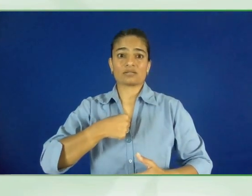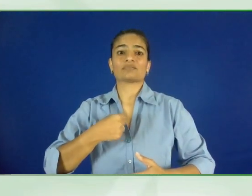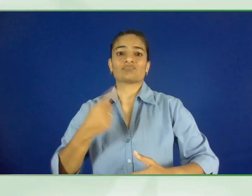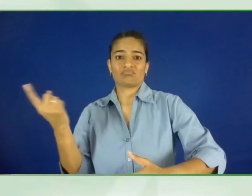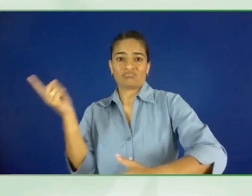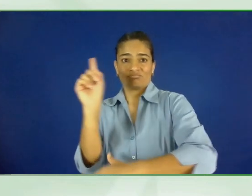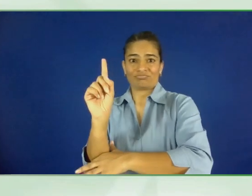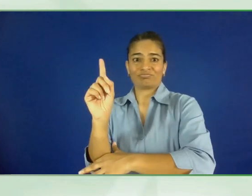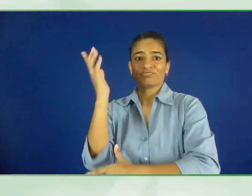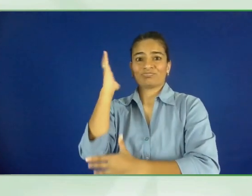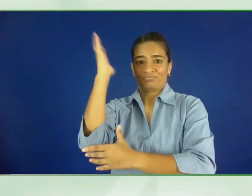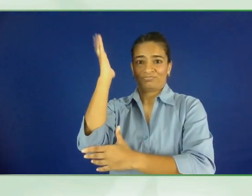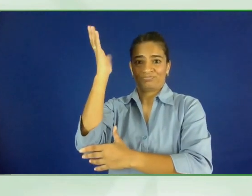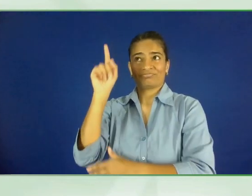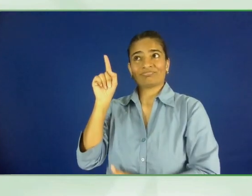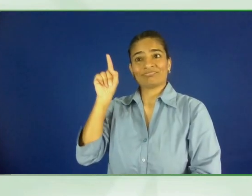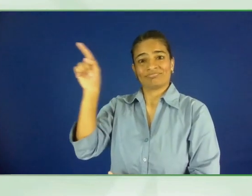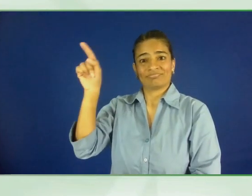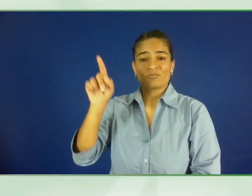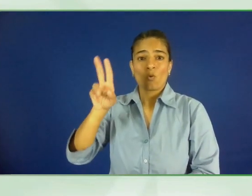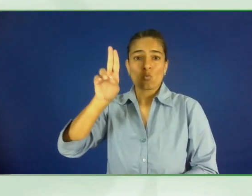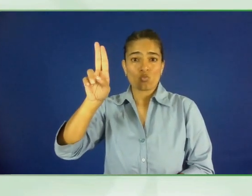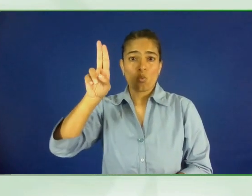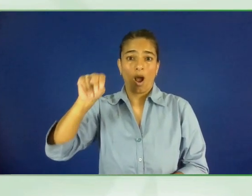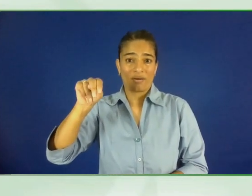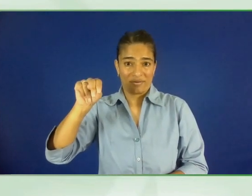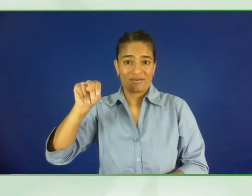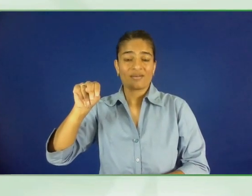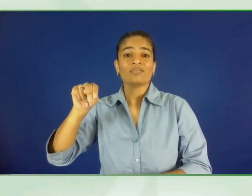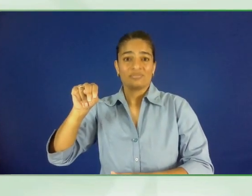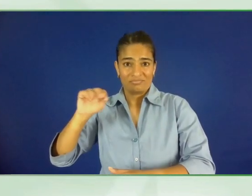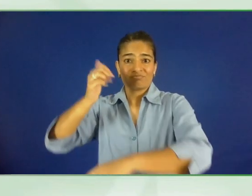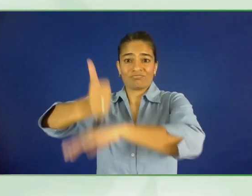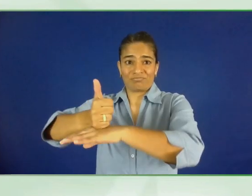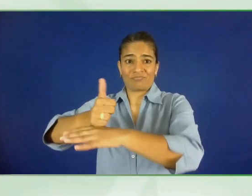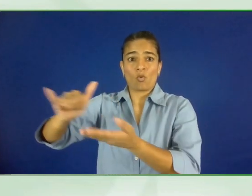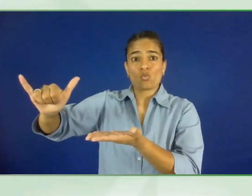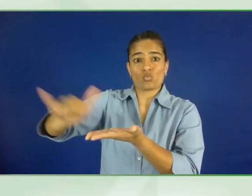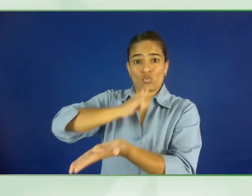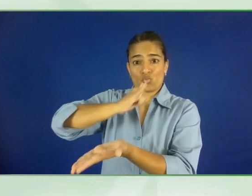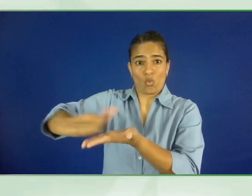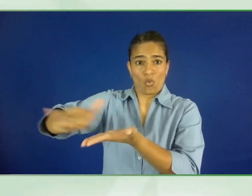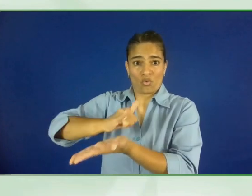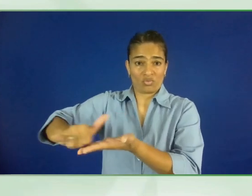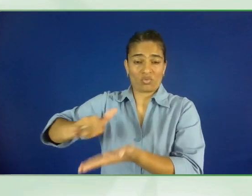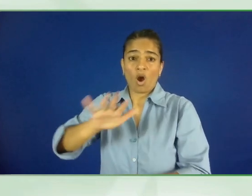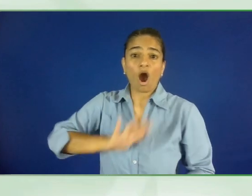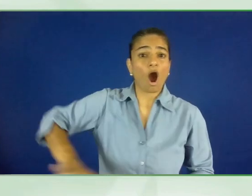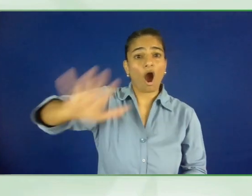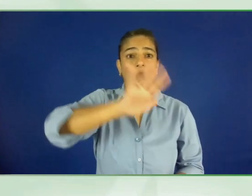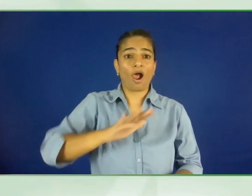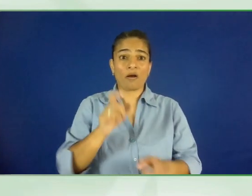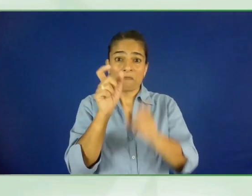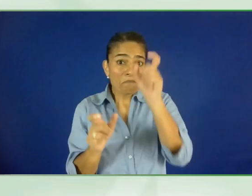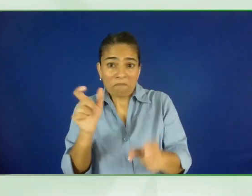in New York. Everyone worldwide can watch the live